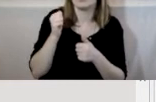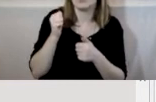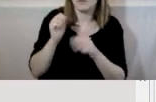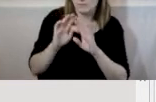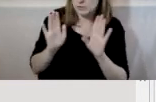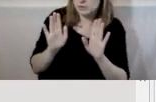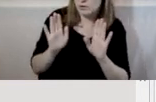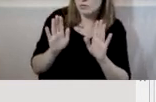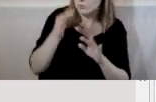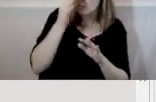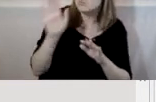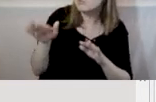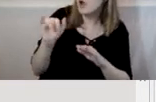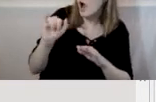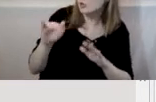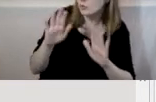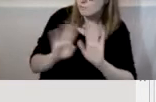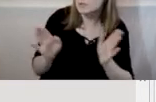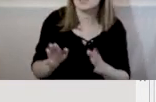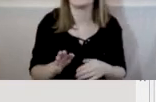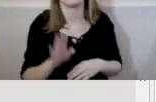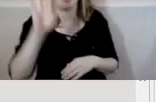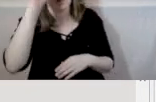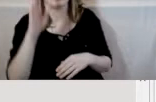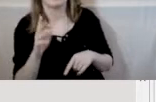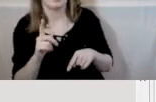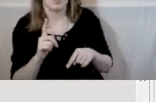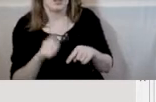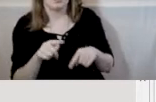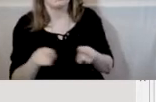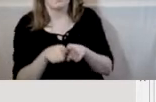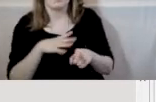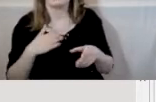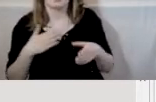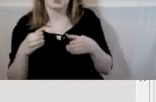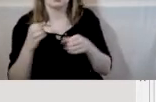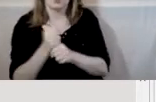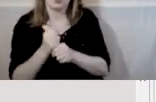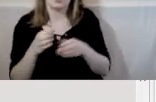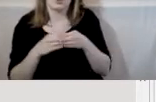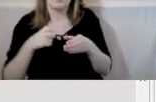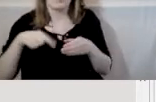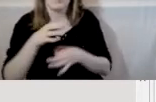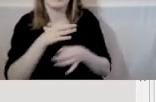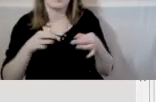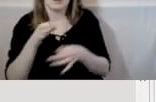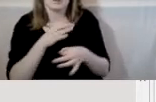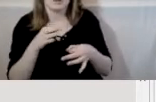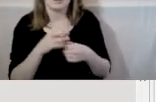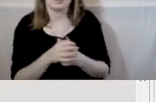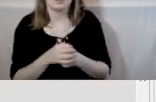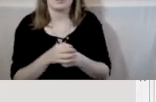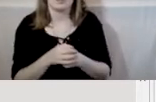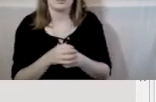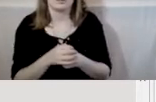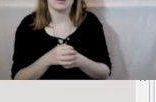Yes, so it was said that we only pure subject have to